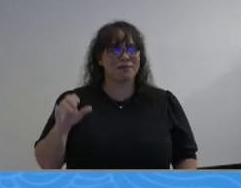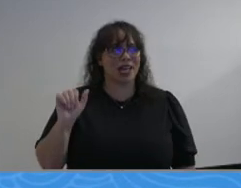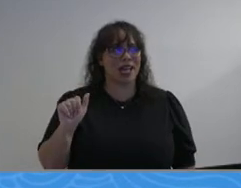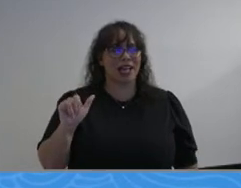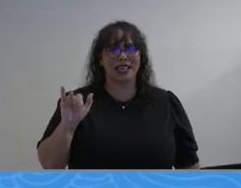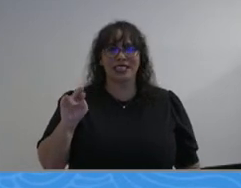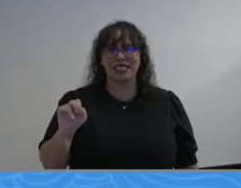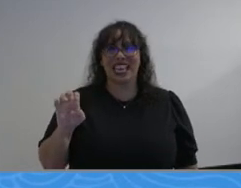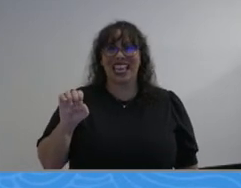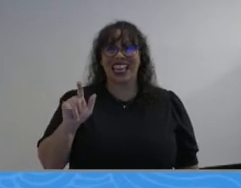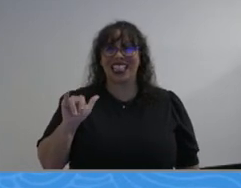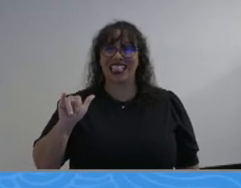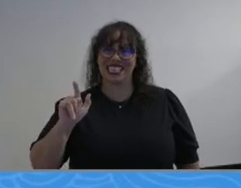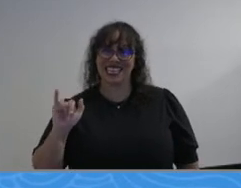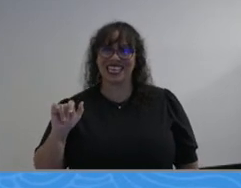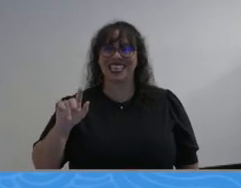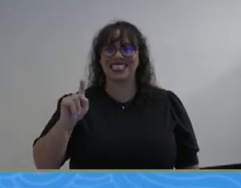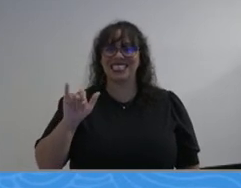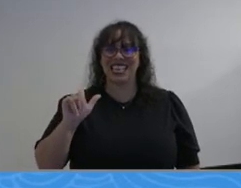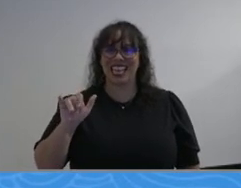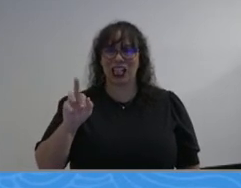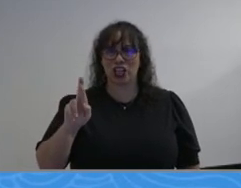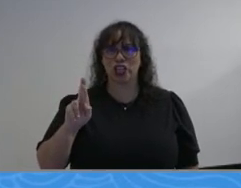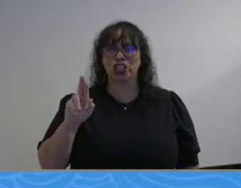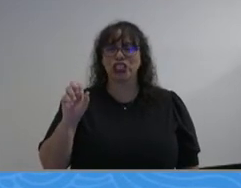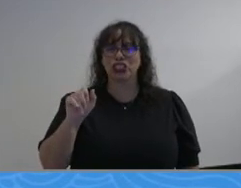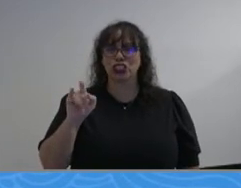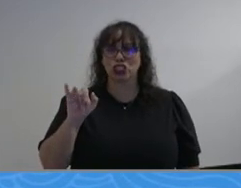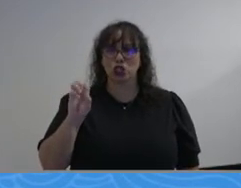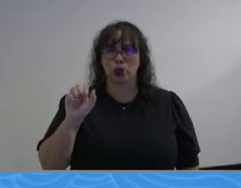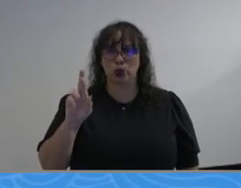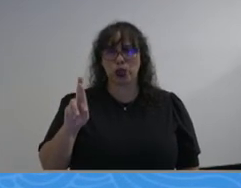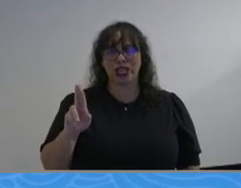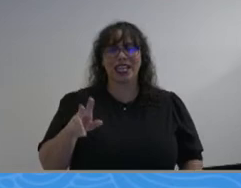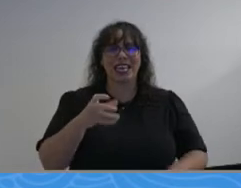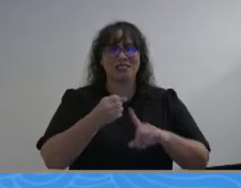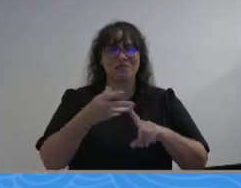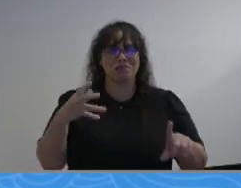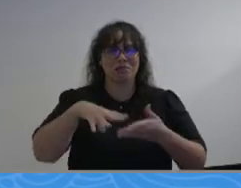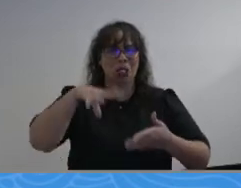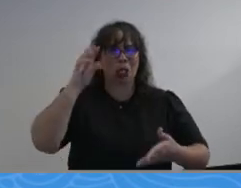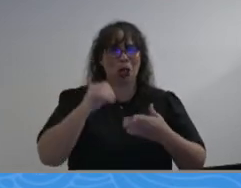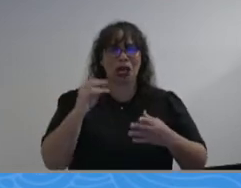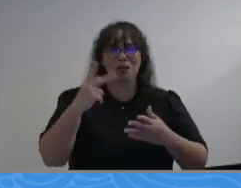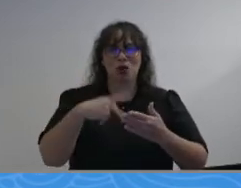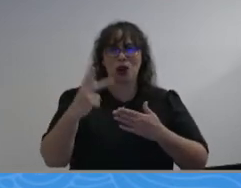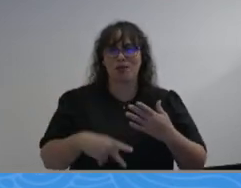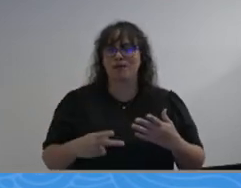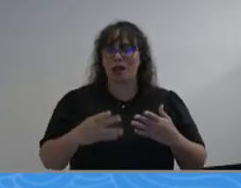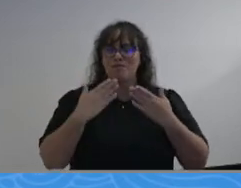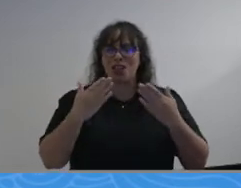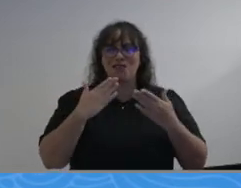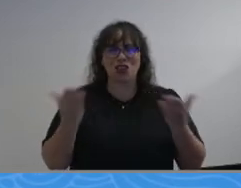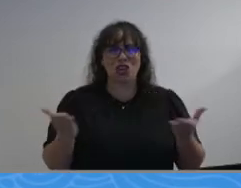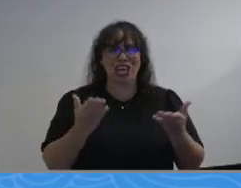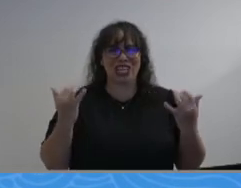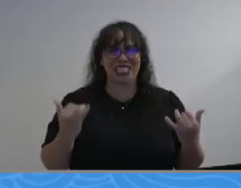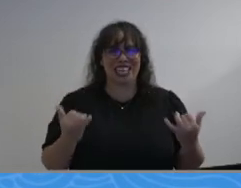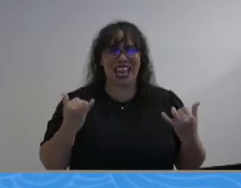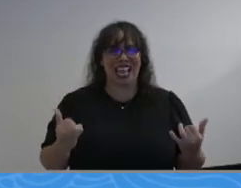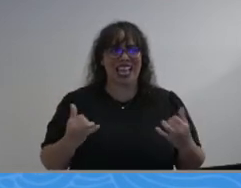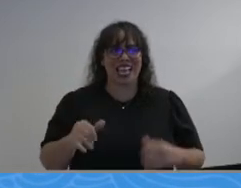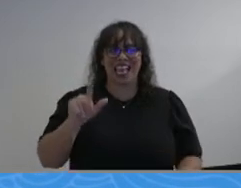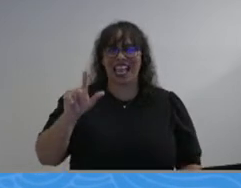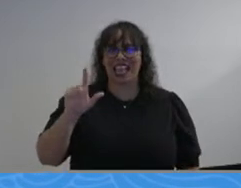Stewart, coordinator with the LBUSD RAP Expanded Learning Program, and I am so grateful that you are here with us today. On behalf of